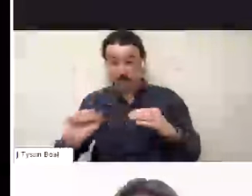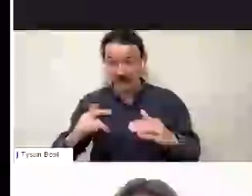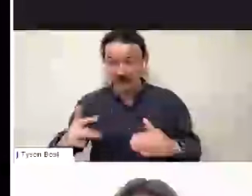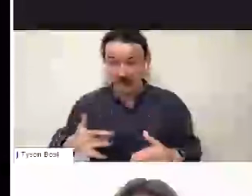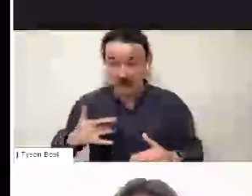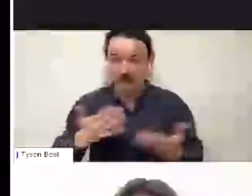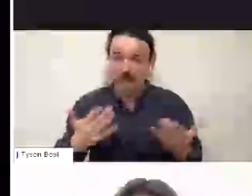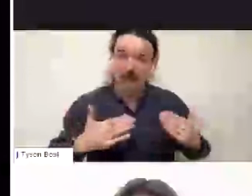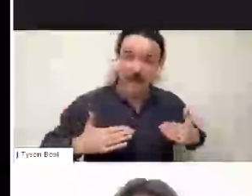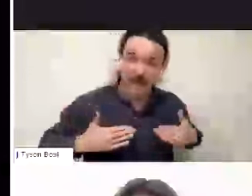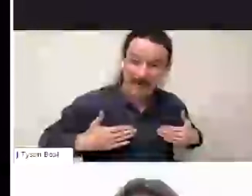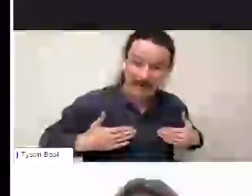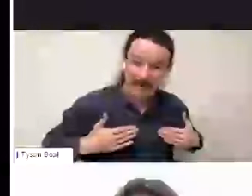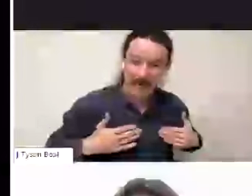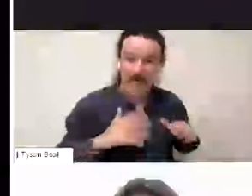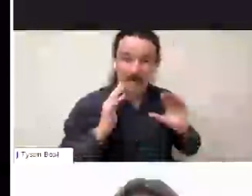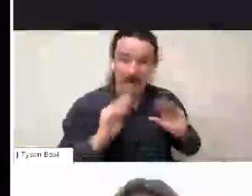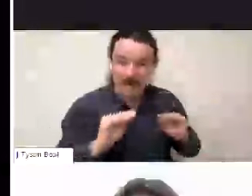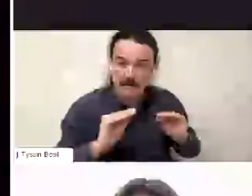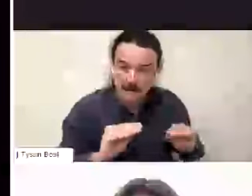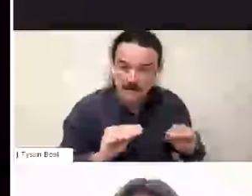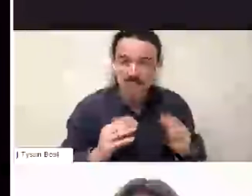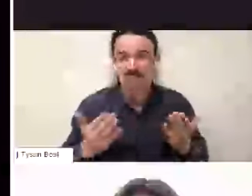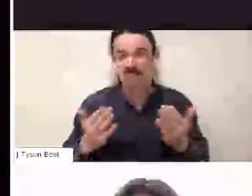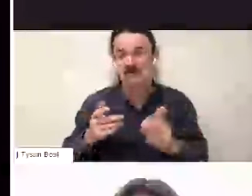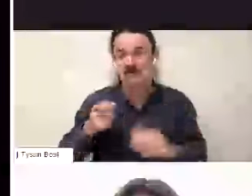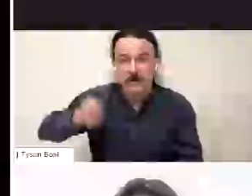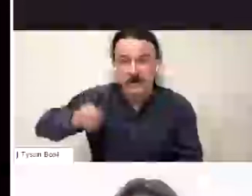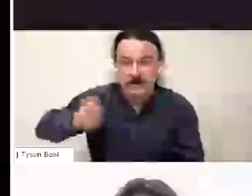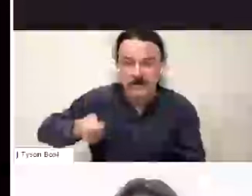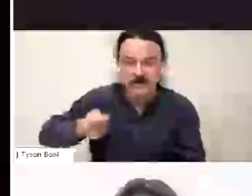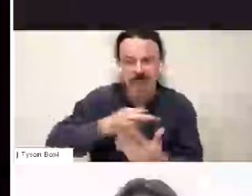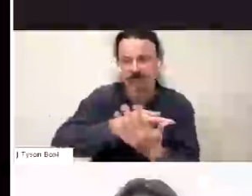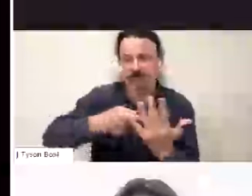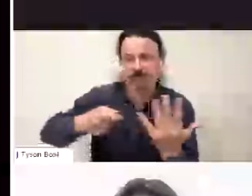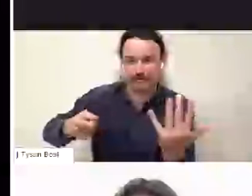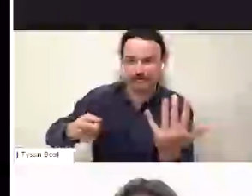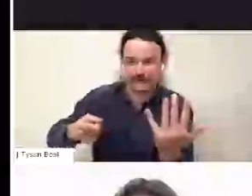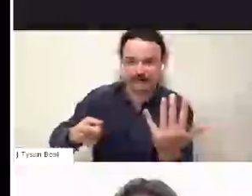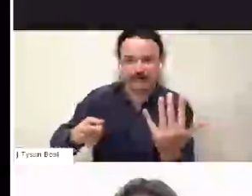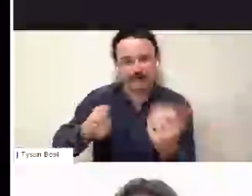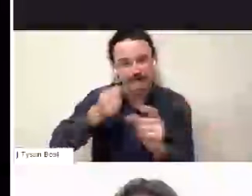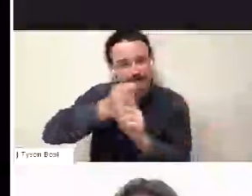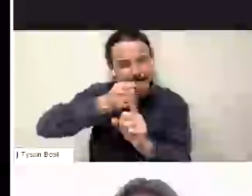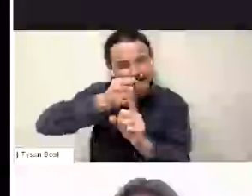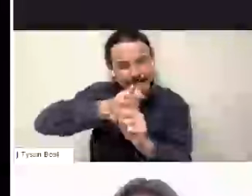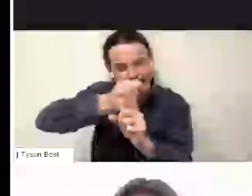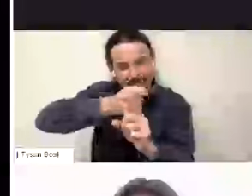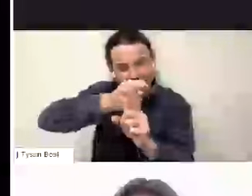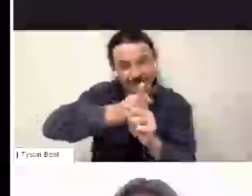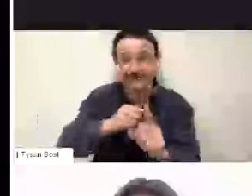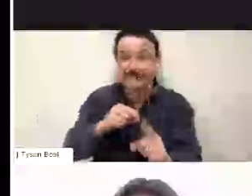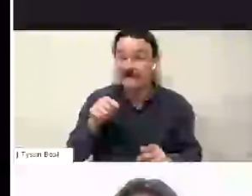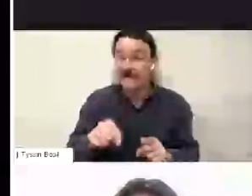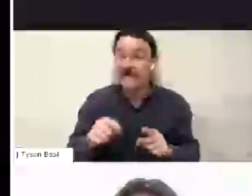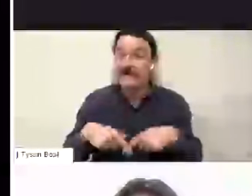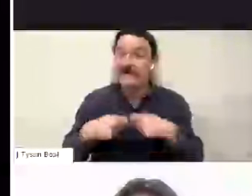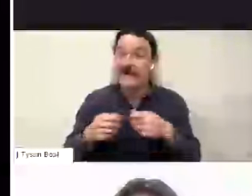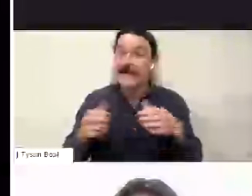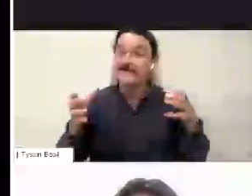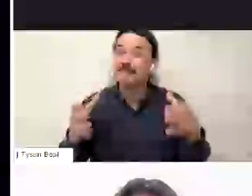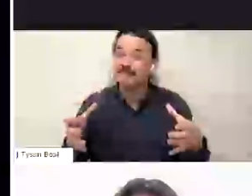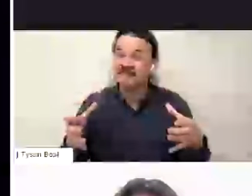education and justice. And that team, whilst it's grown, is overwhelmed because we often have to walk